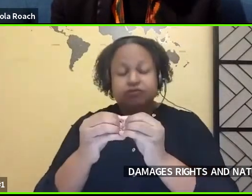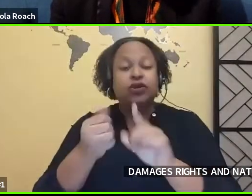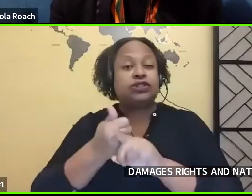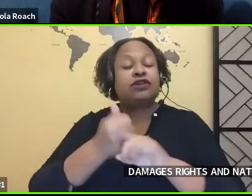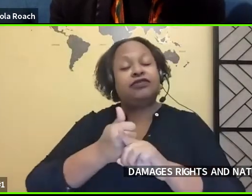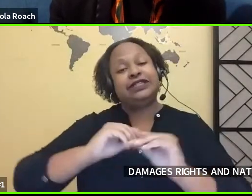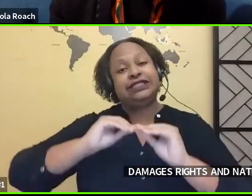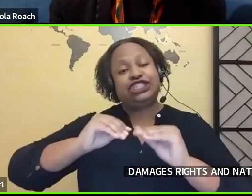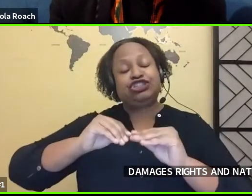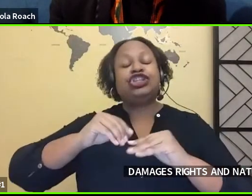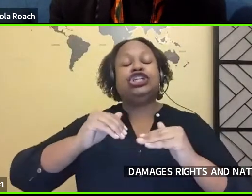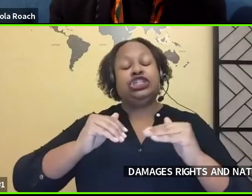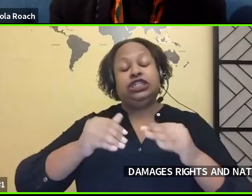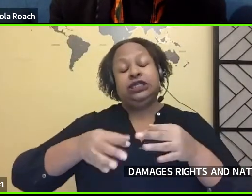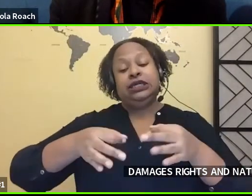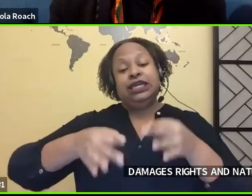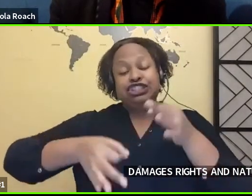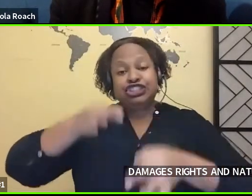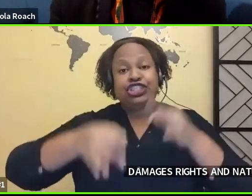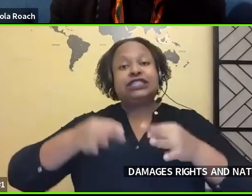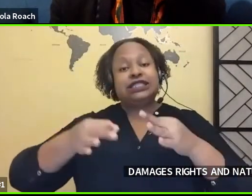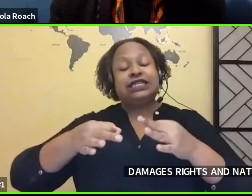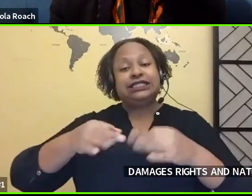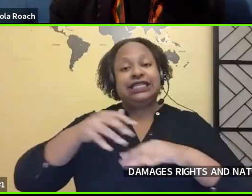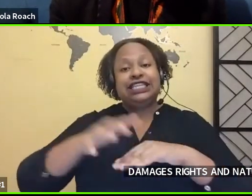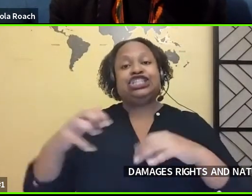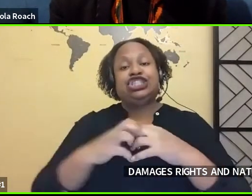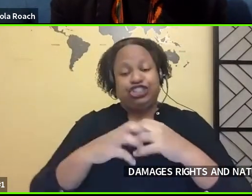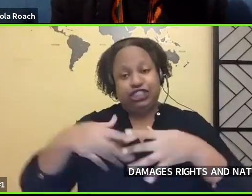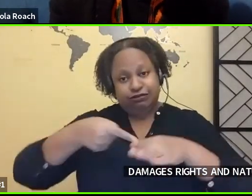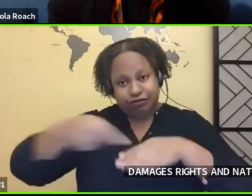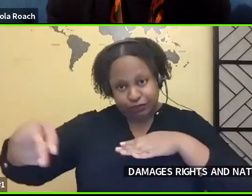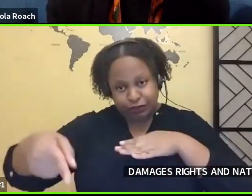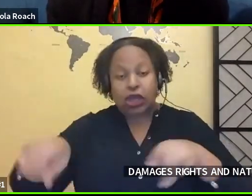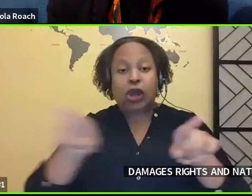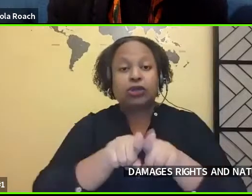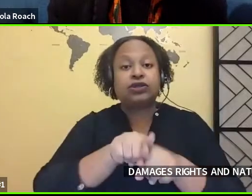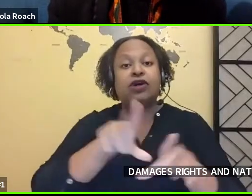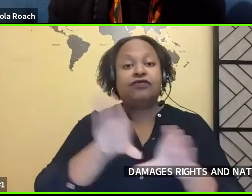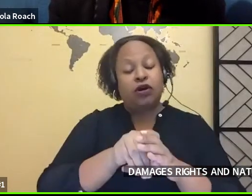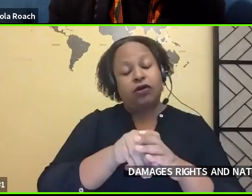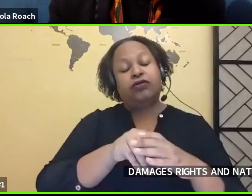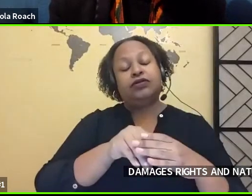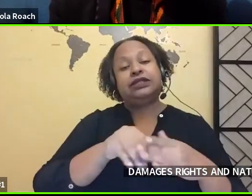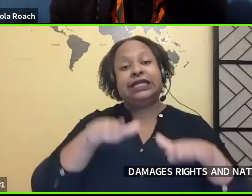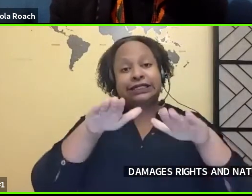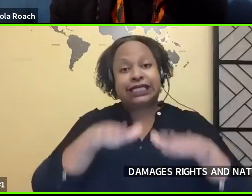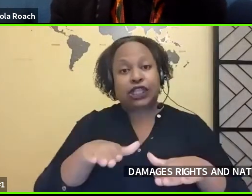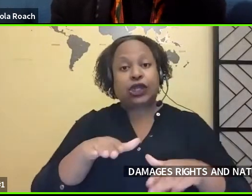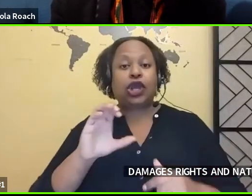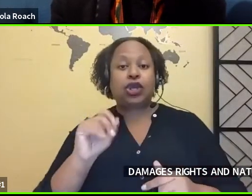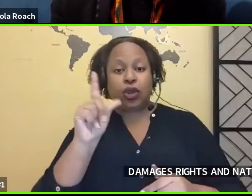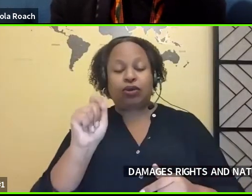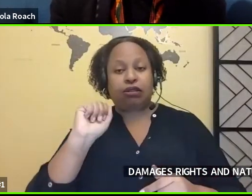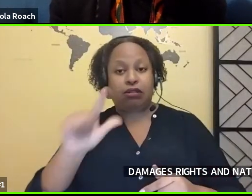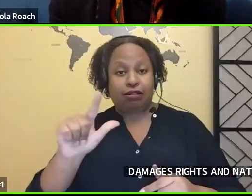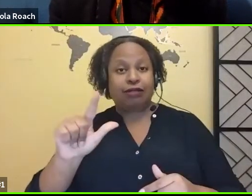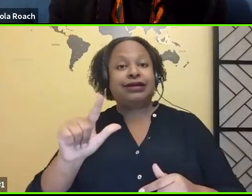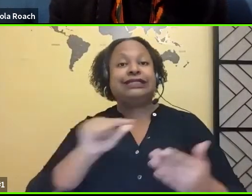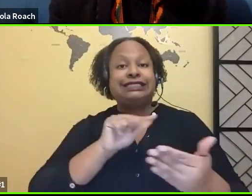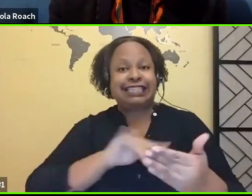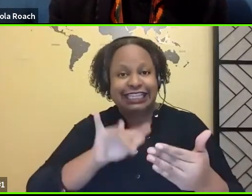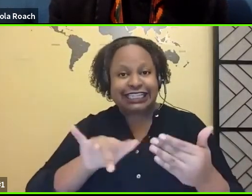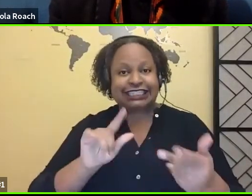published in the field of legal and historical geography, settler colonial studies, political economy,